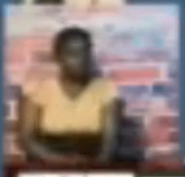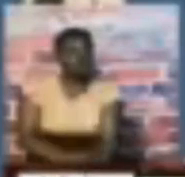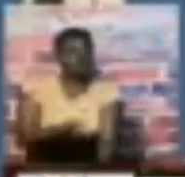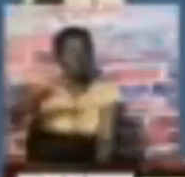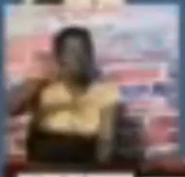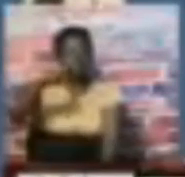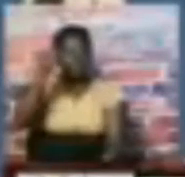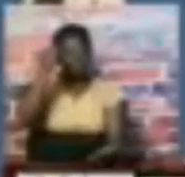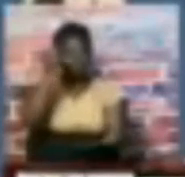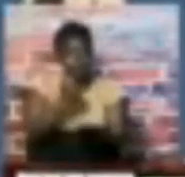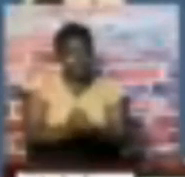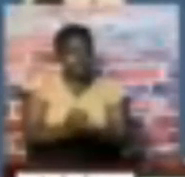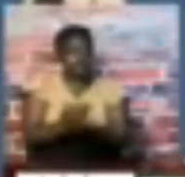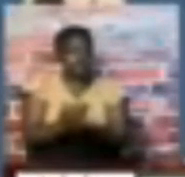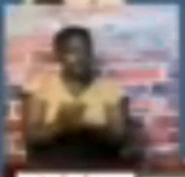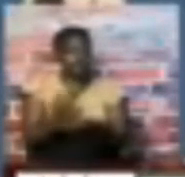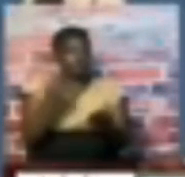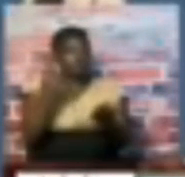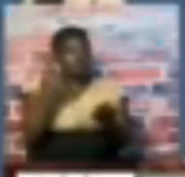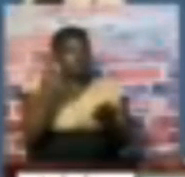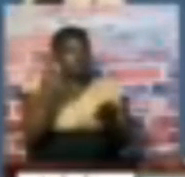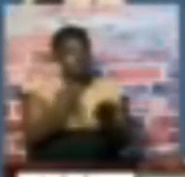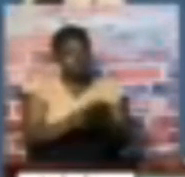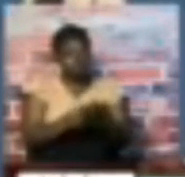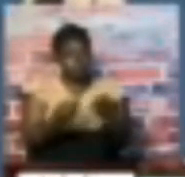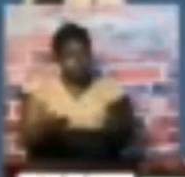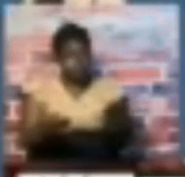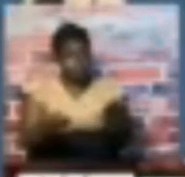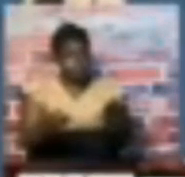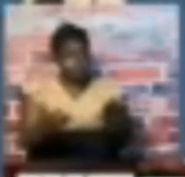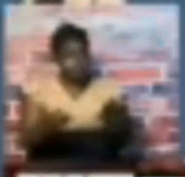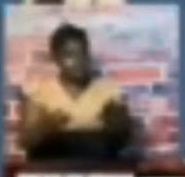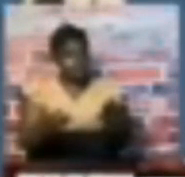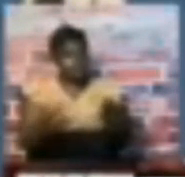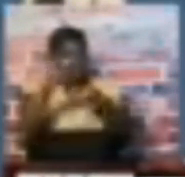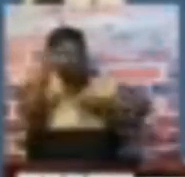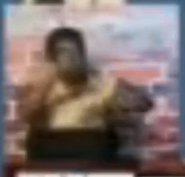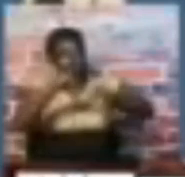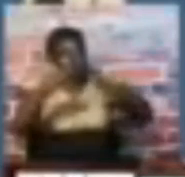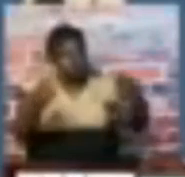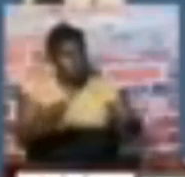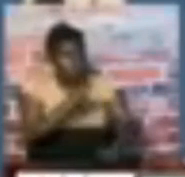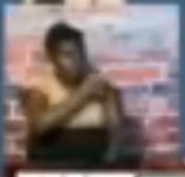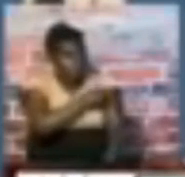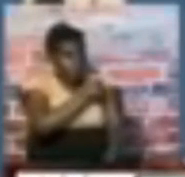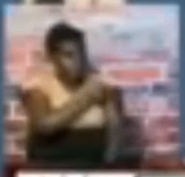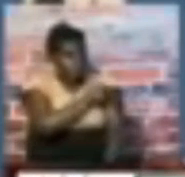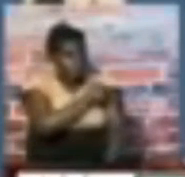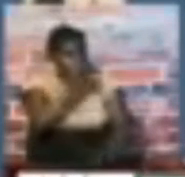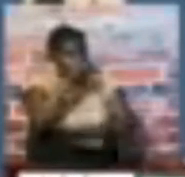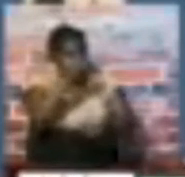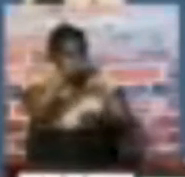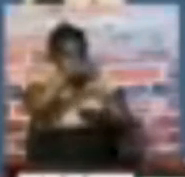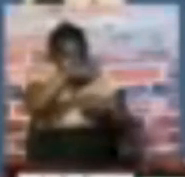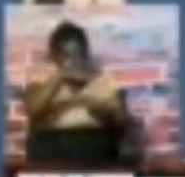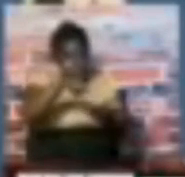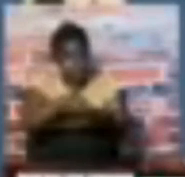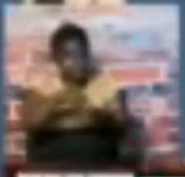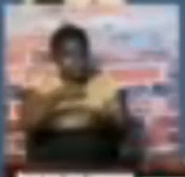Citibank Uganda donated a fully equipped theater at Kajansheri Center worth 270 million